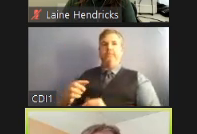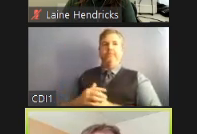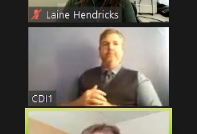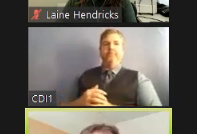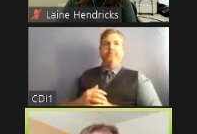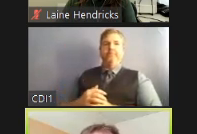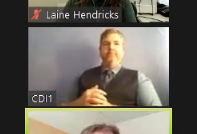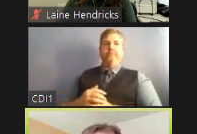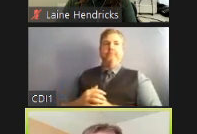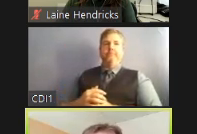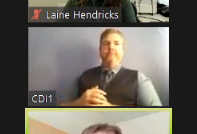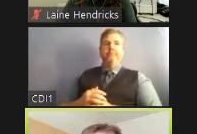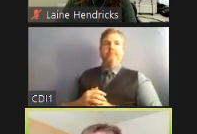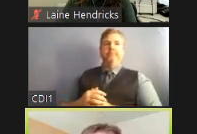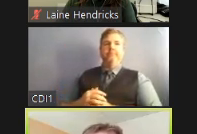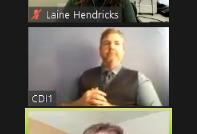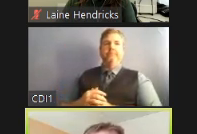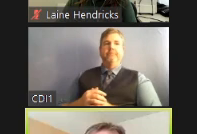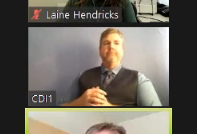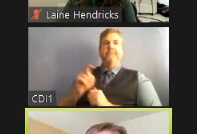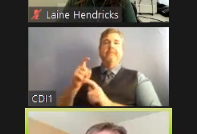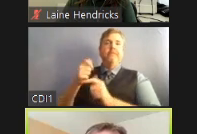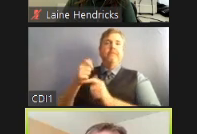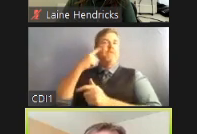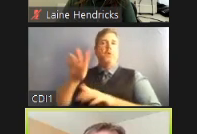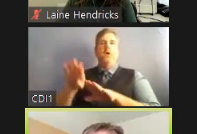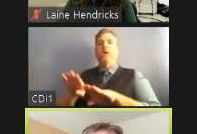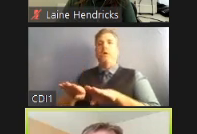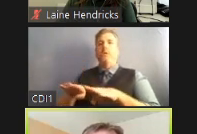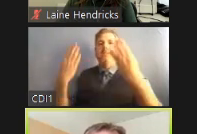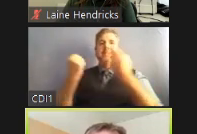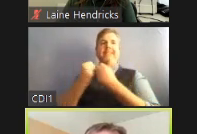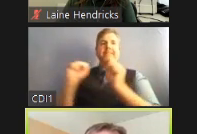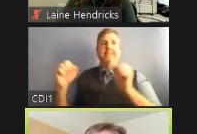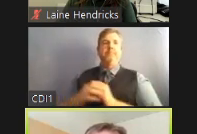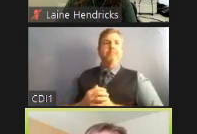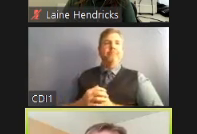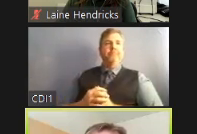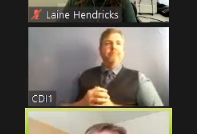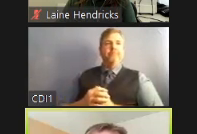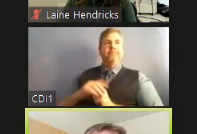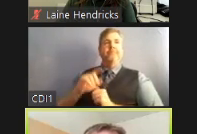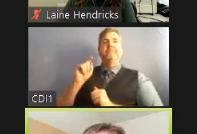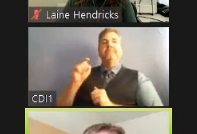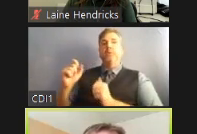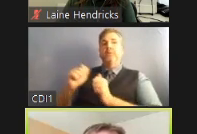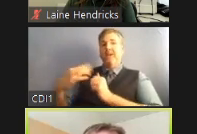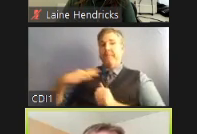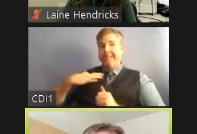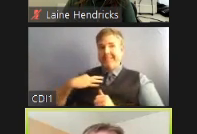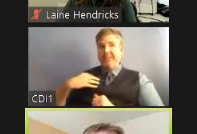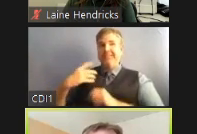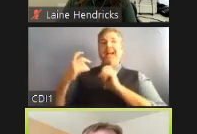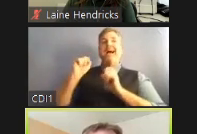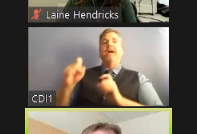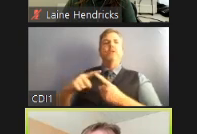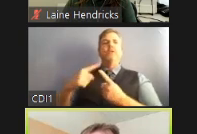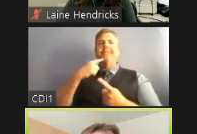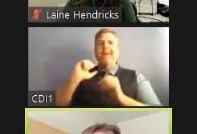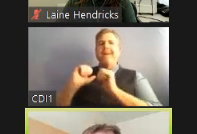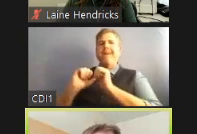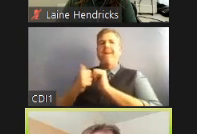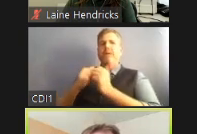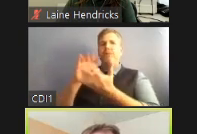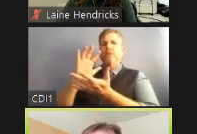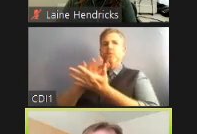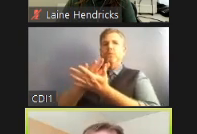attached to the waiver application. They also need to indicate the way in which schools intend to provide COVID-19